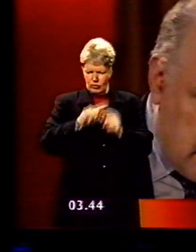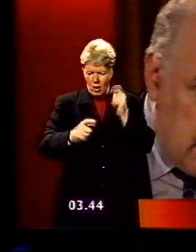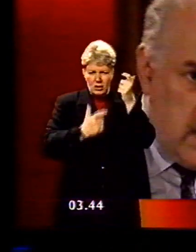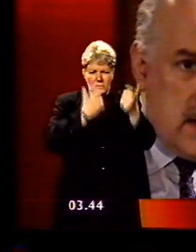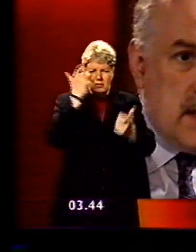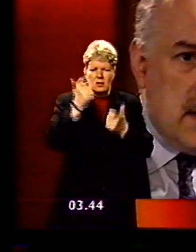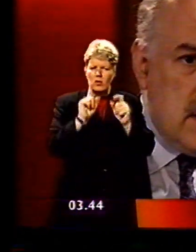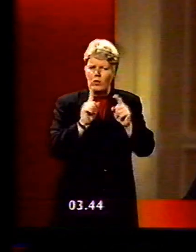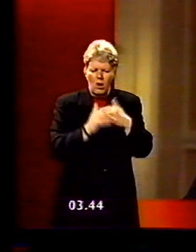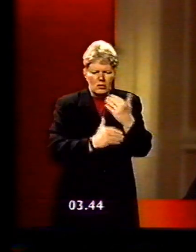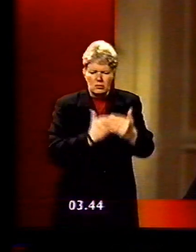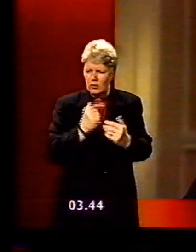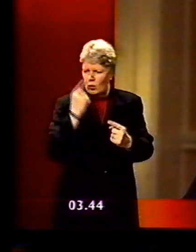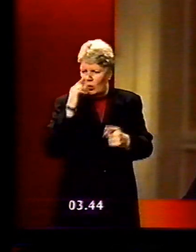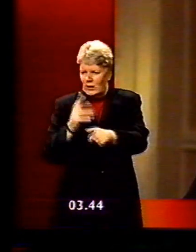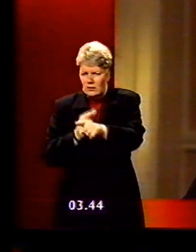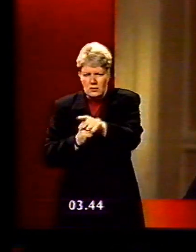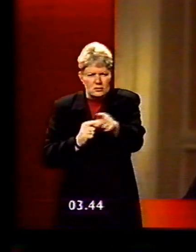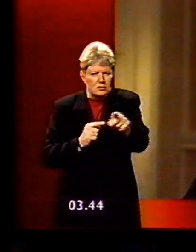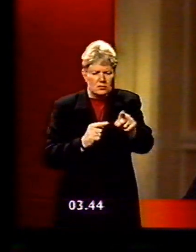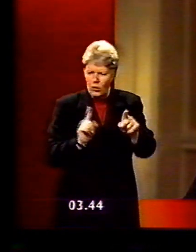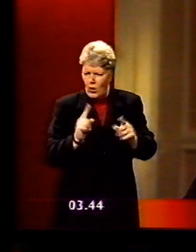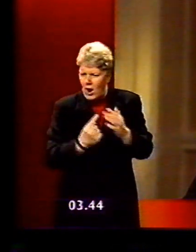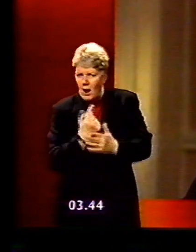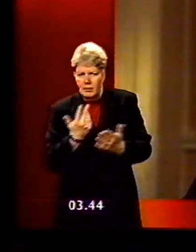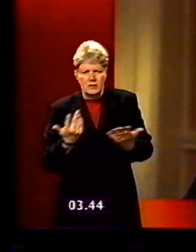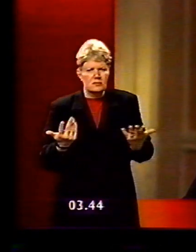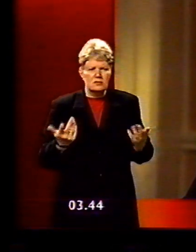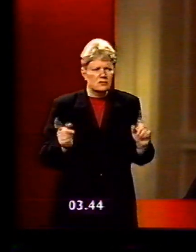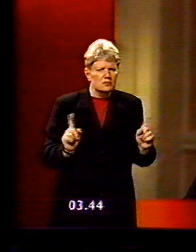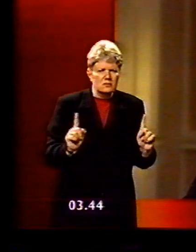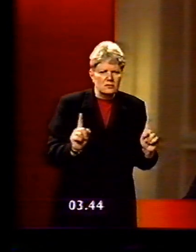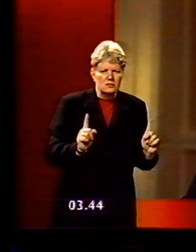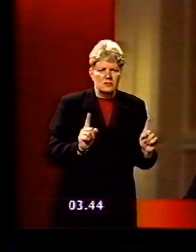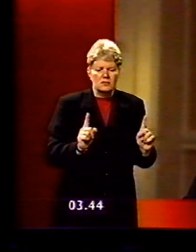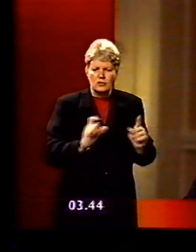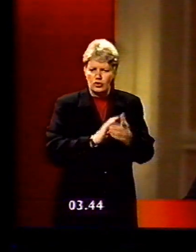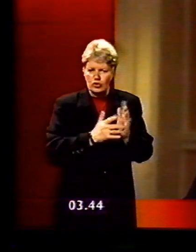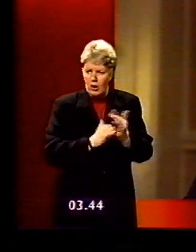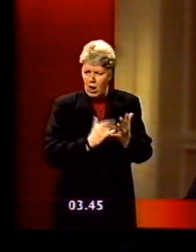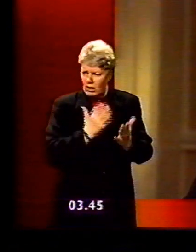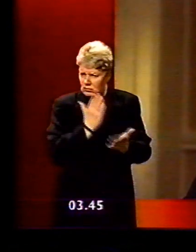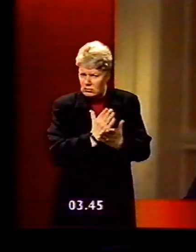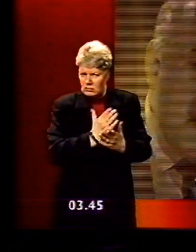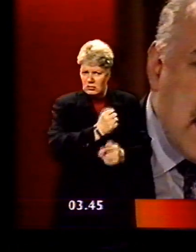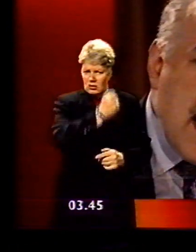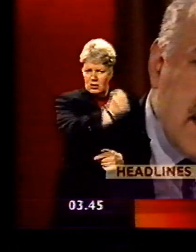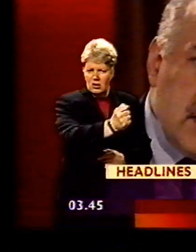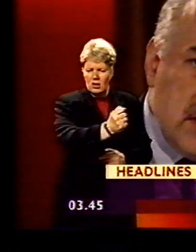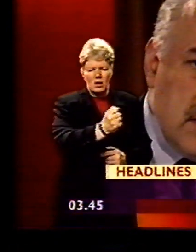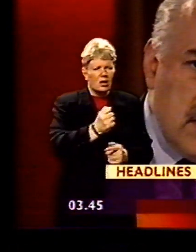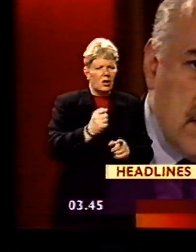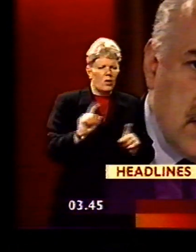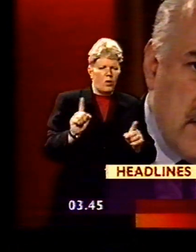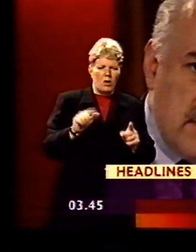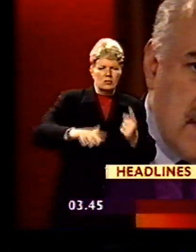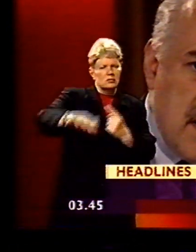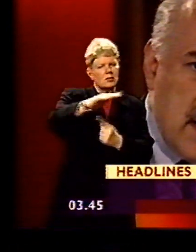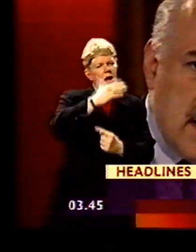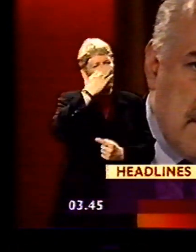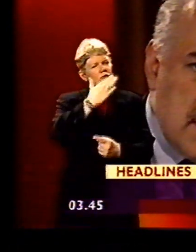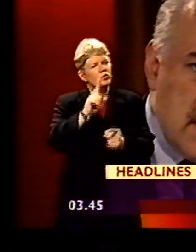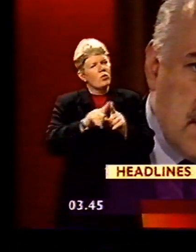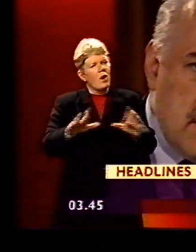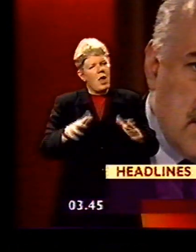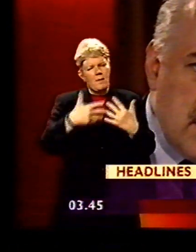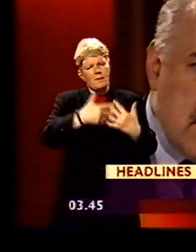from witnesses what had taken place, and you discovered that Charles had actually been taken away. Tell me the attitude of the